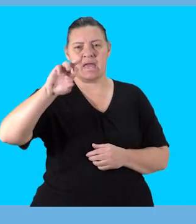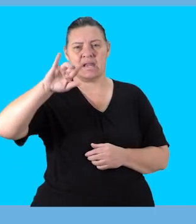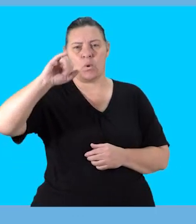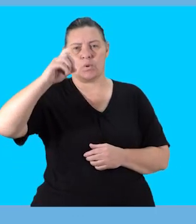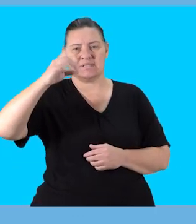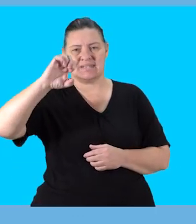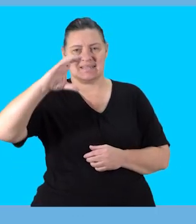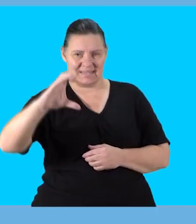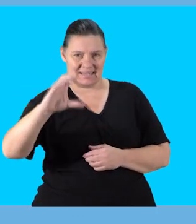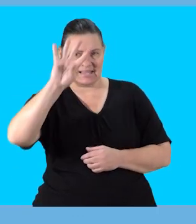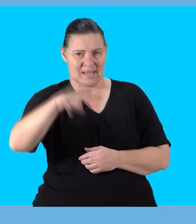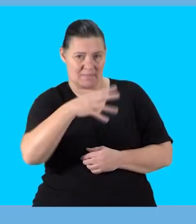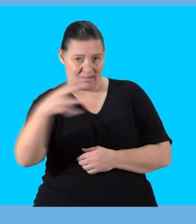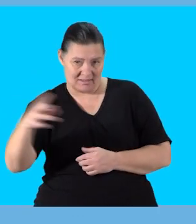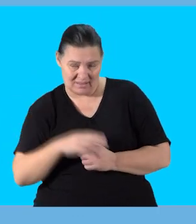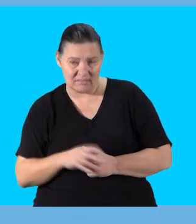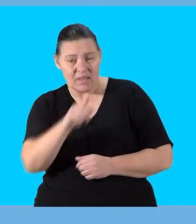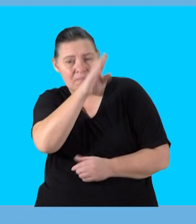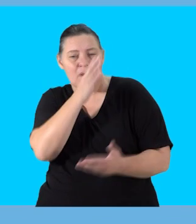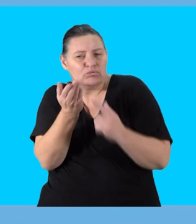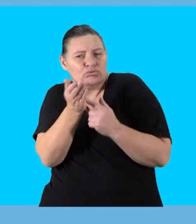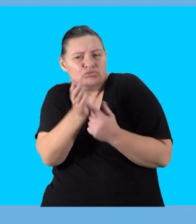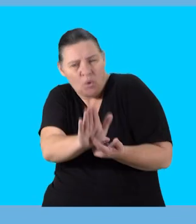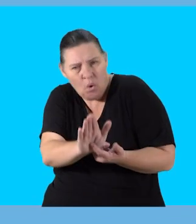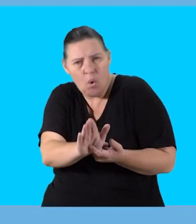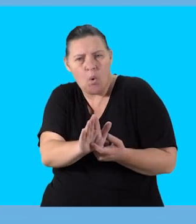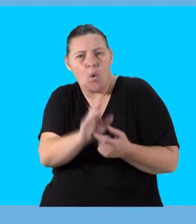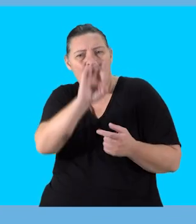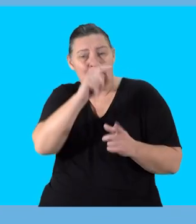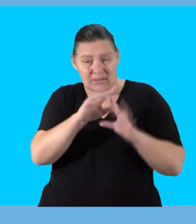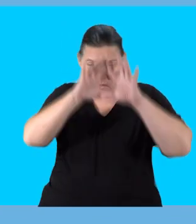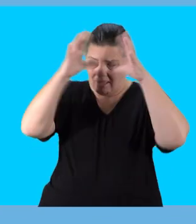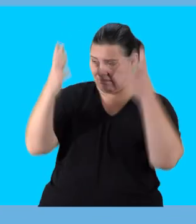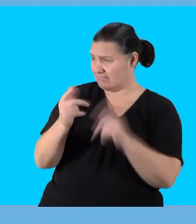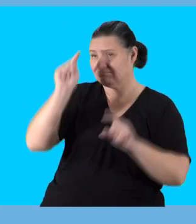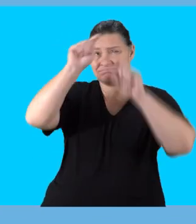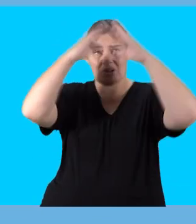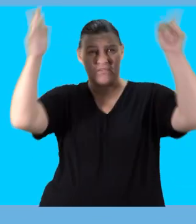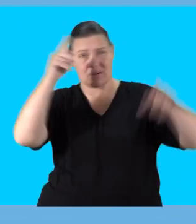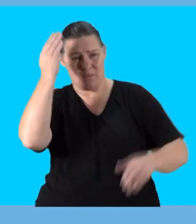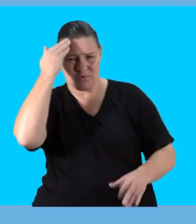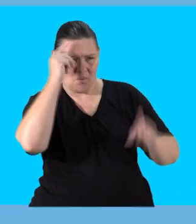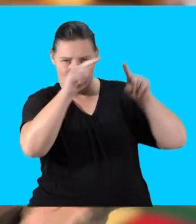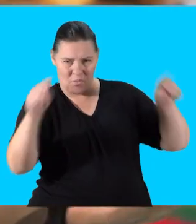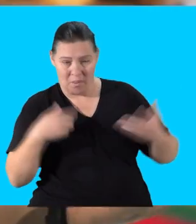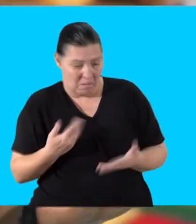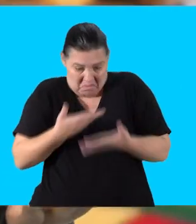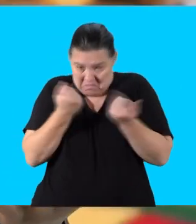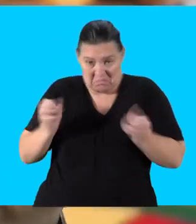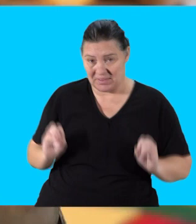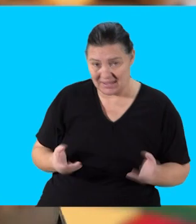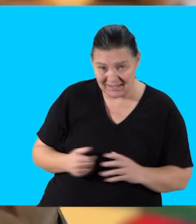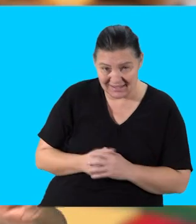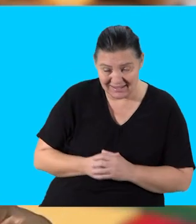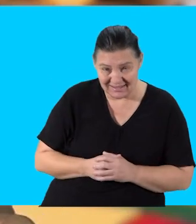periodic table, as you know what that is. And then our periodic table, it shows all the elements in the universe that we may have known and also that we